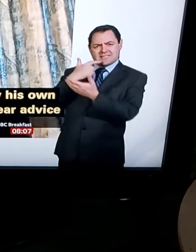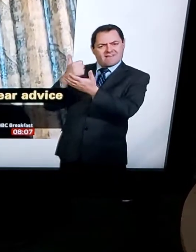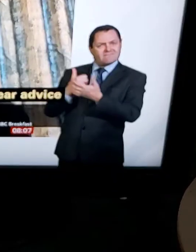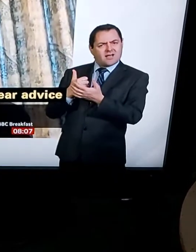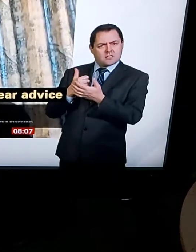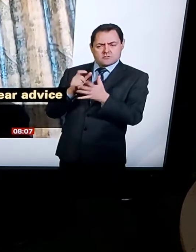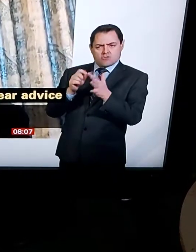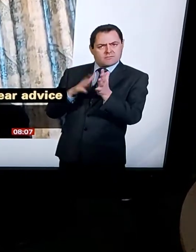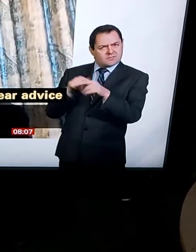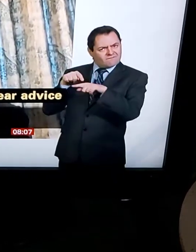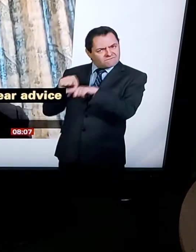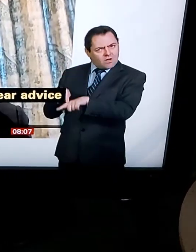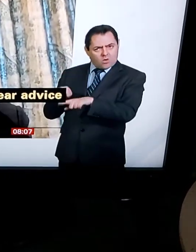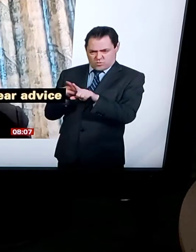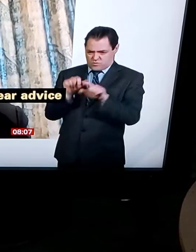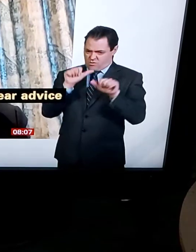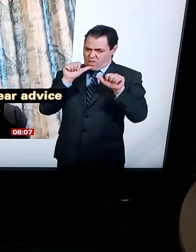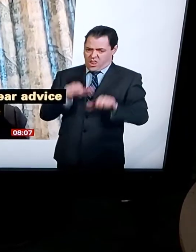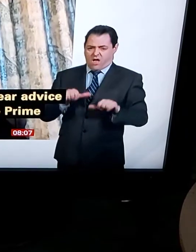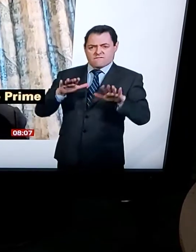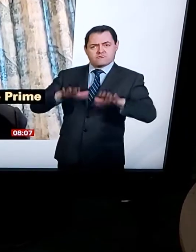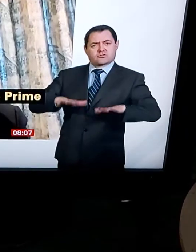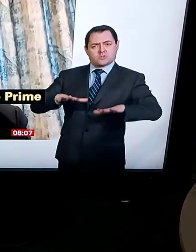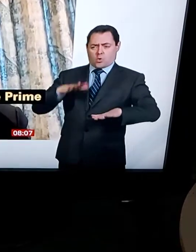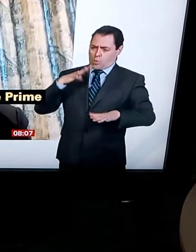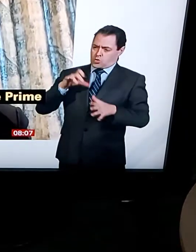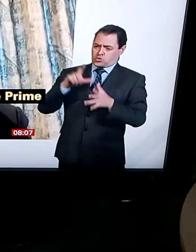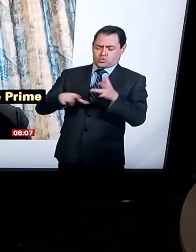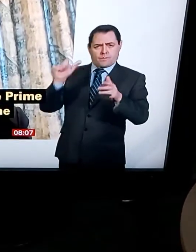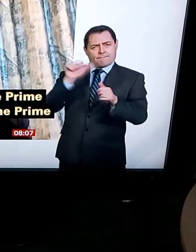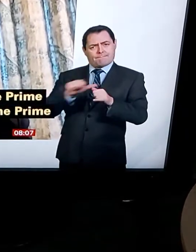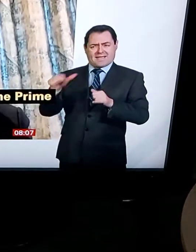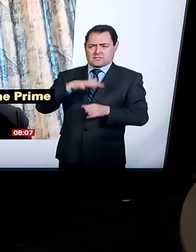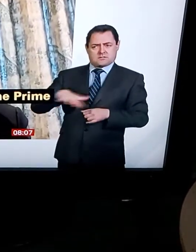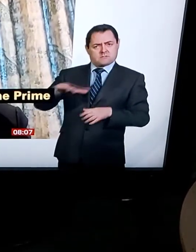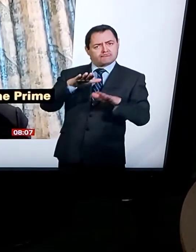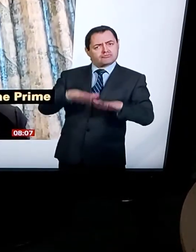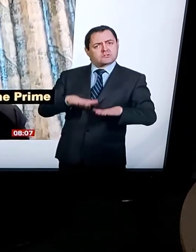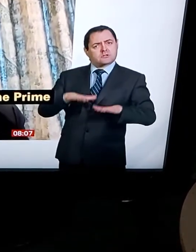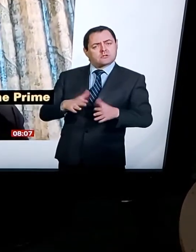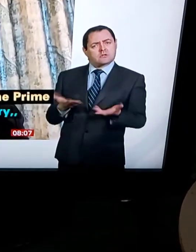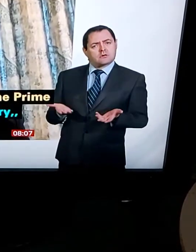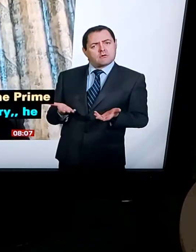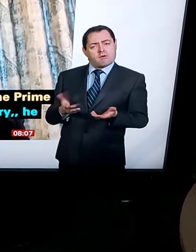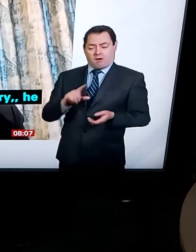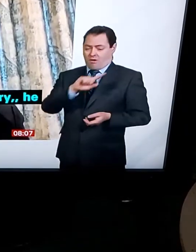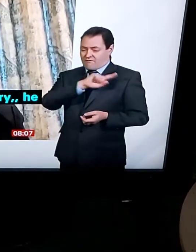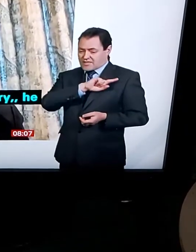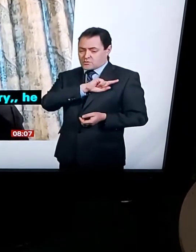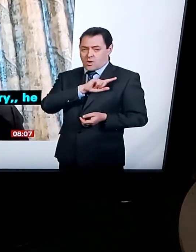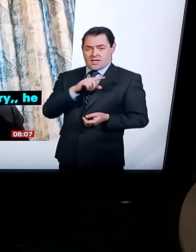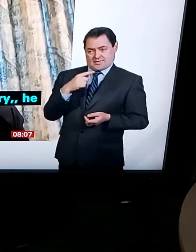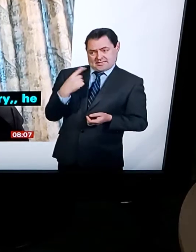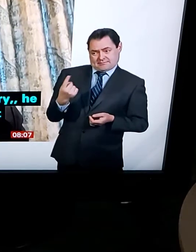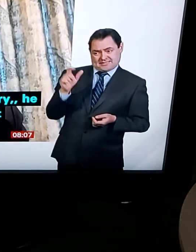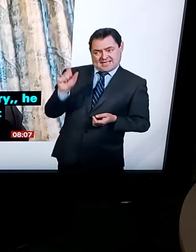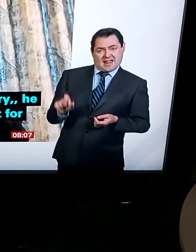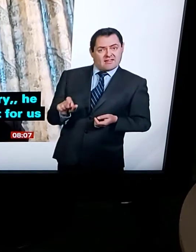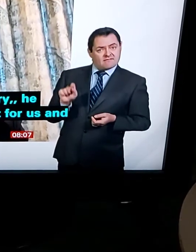loves this country. He wants to do his very, very best for us. And that's one of the reasons why he's made sure that he's